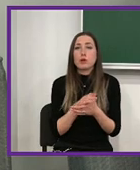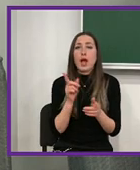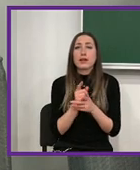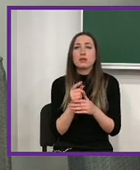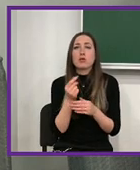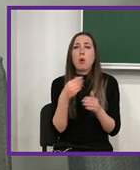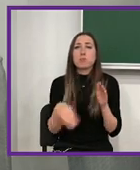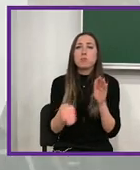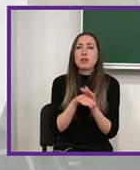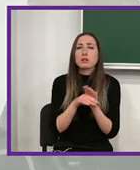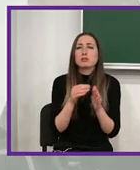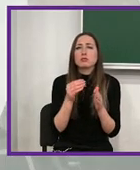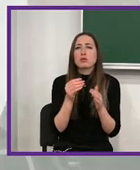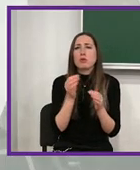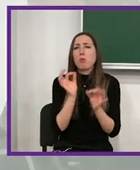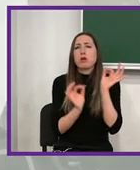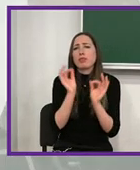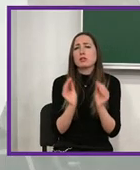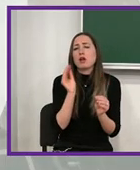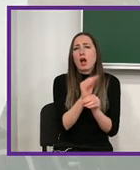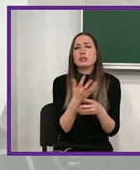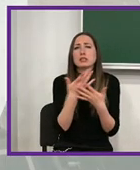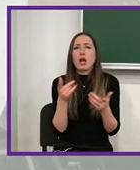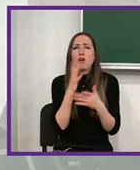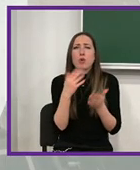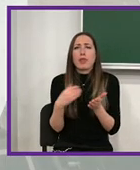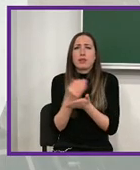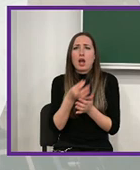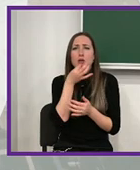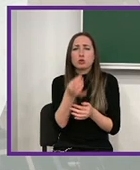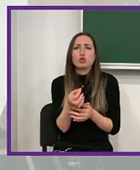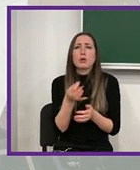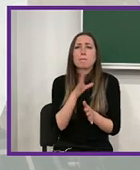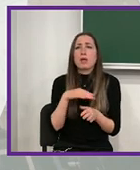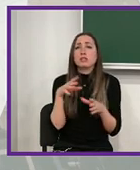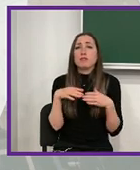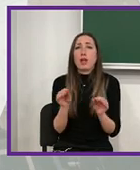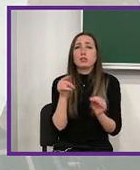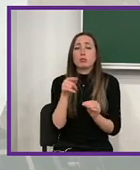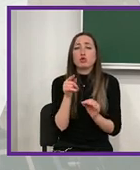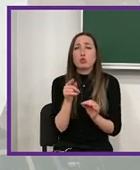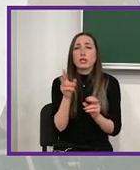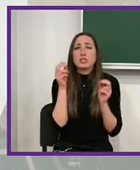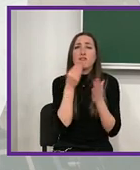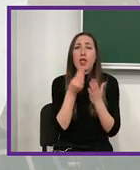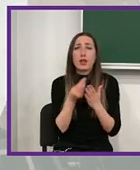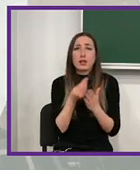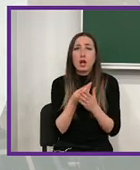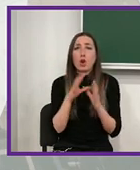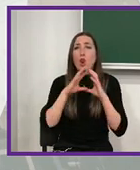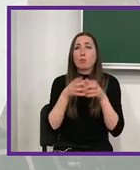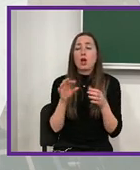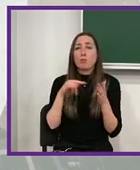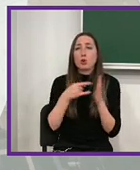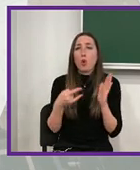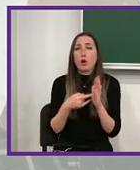is to follow up on the human rights impact assessments and on these global projects that we have initiated. We also